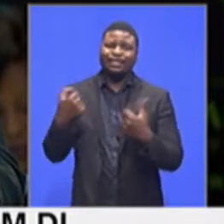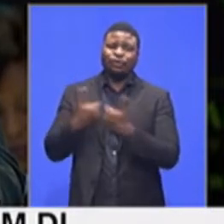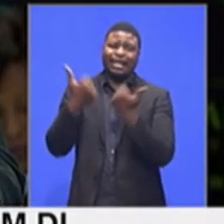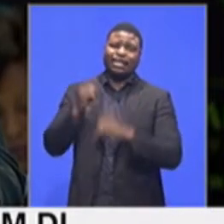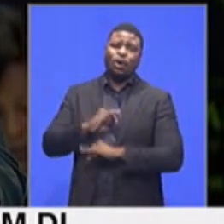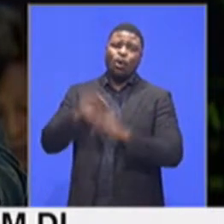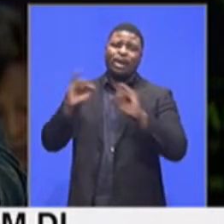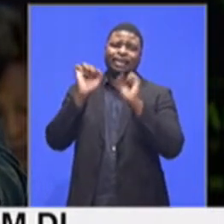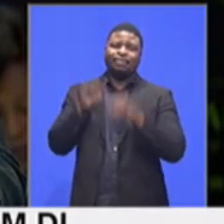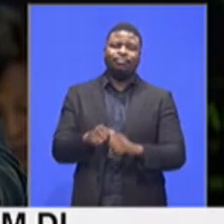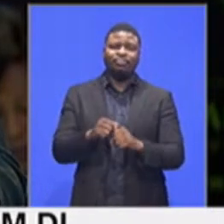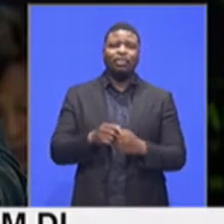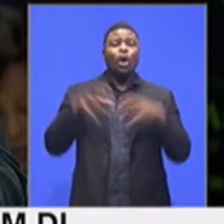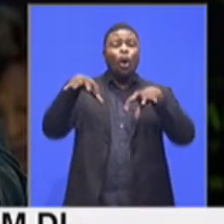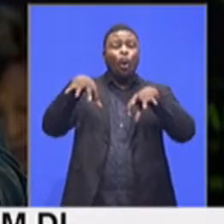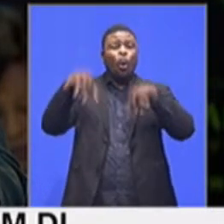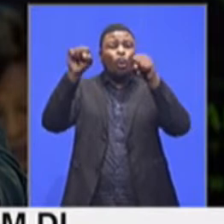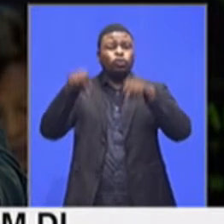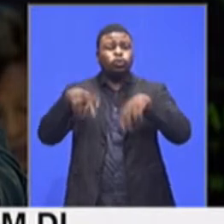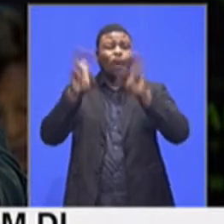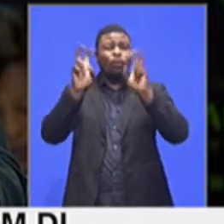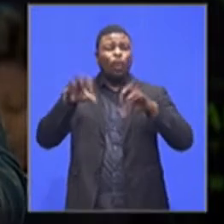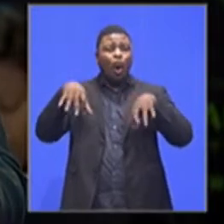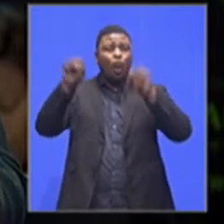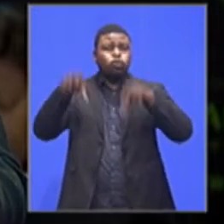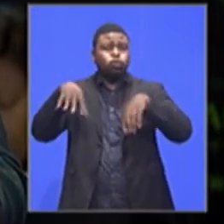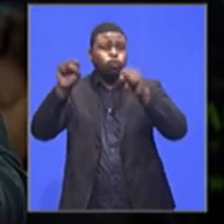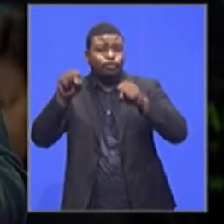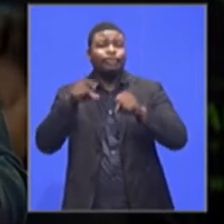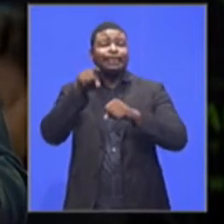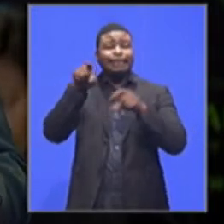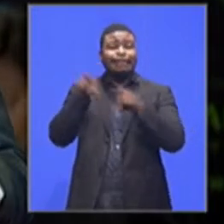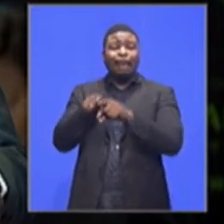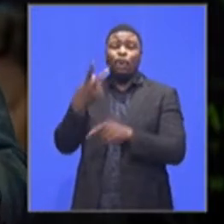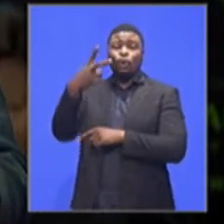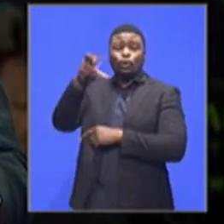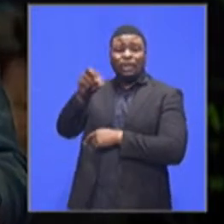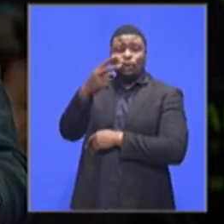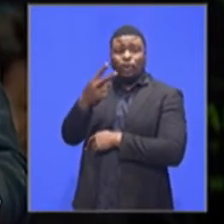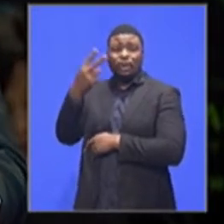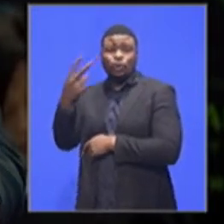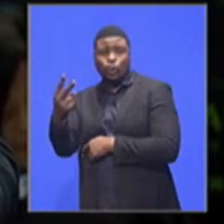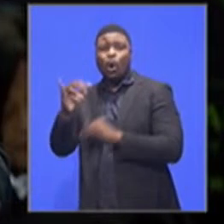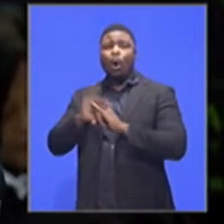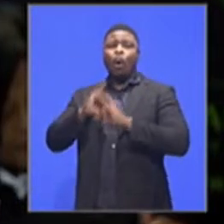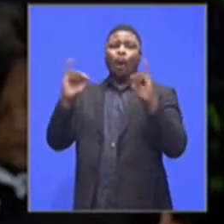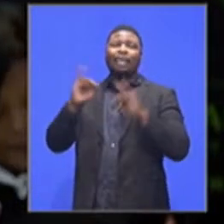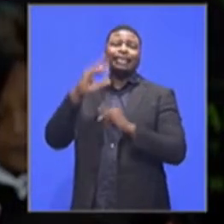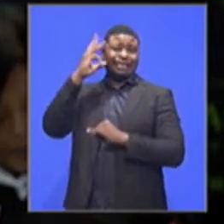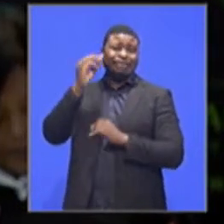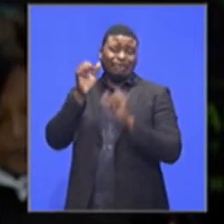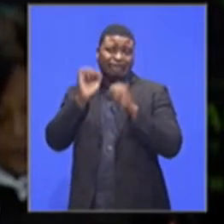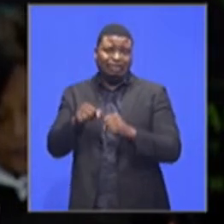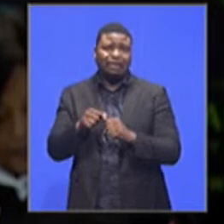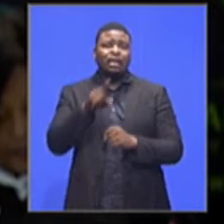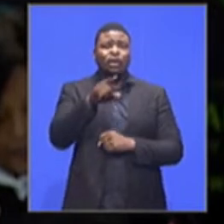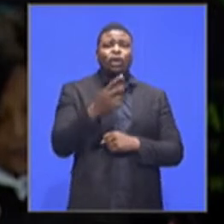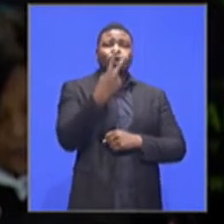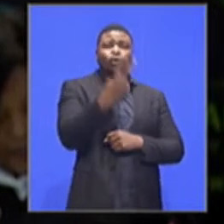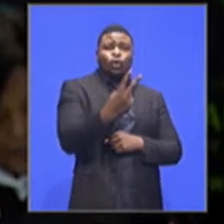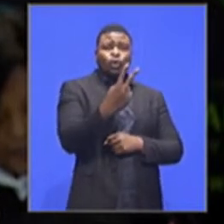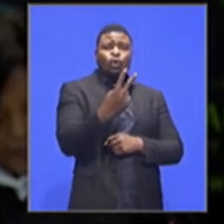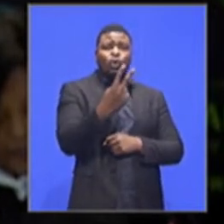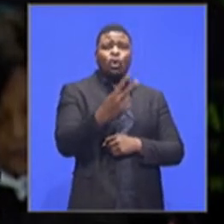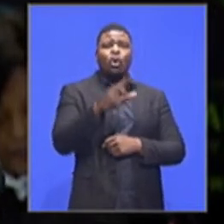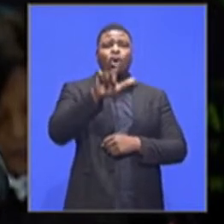of load shedding were experienced in 2022. I'm told 207 days of load shedding compared